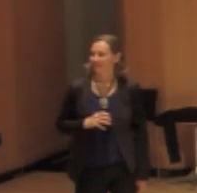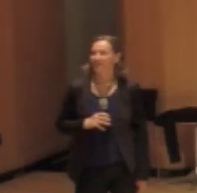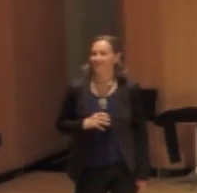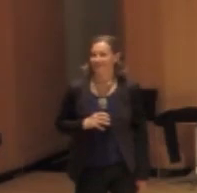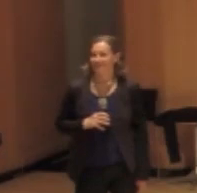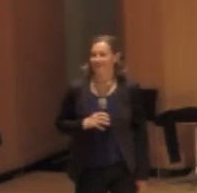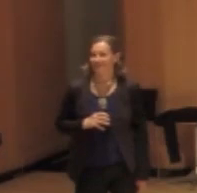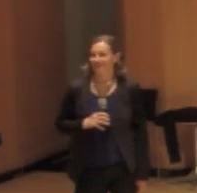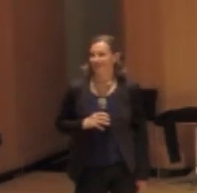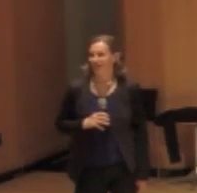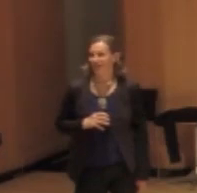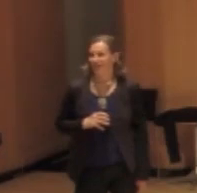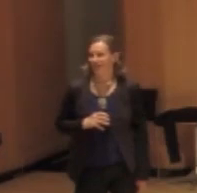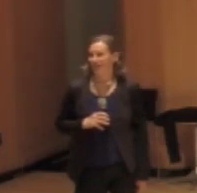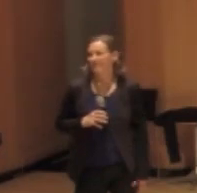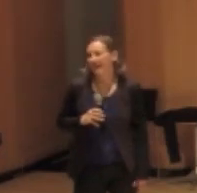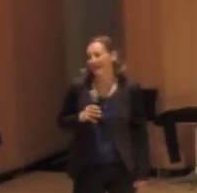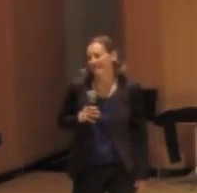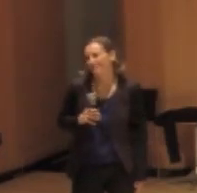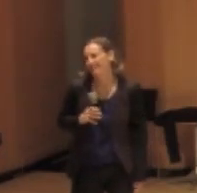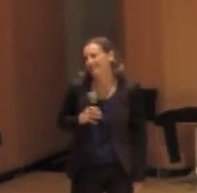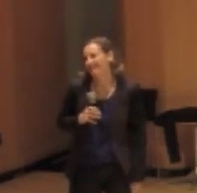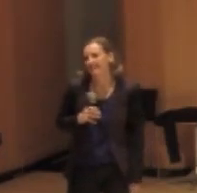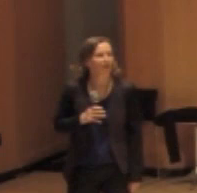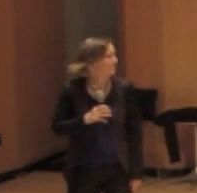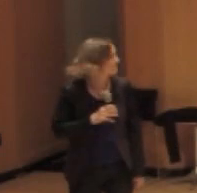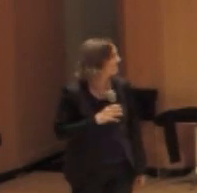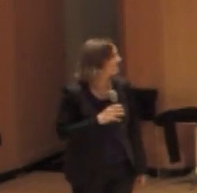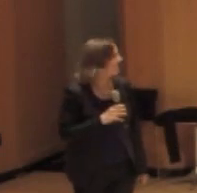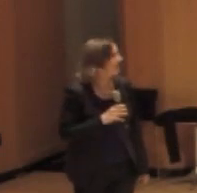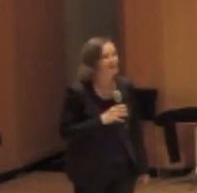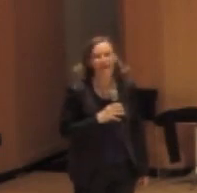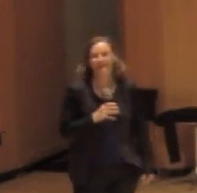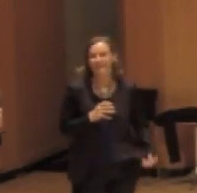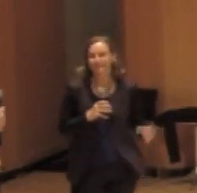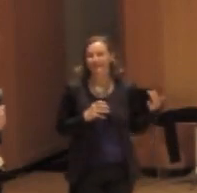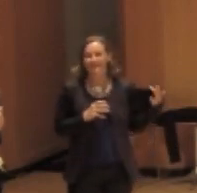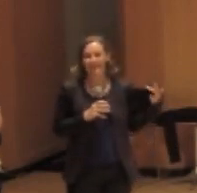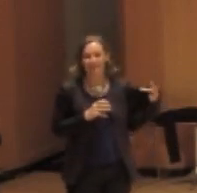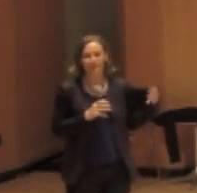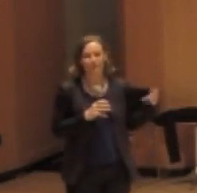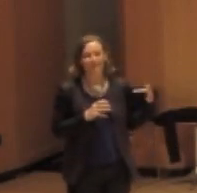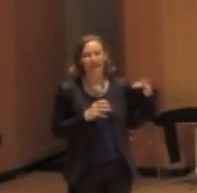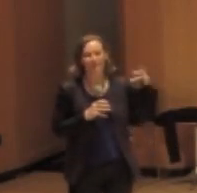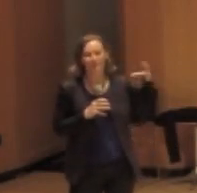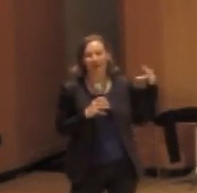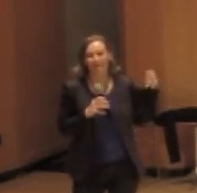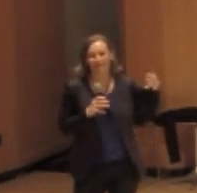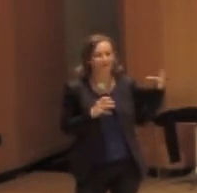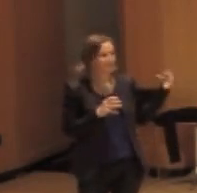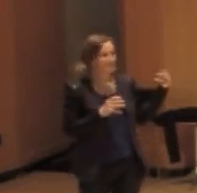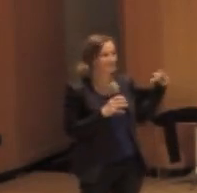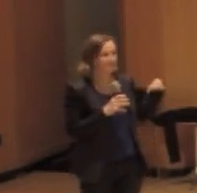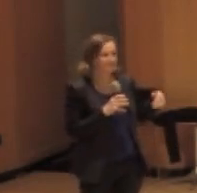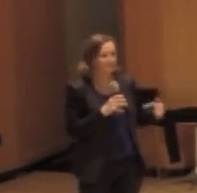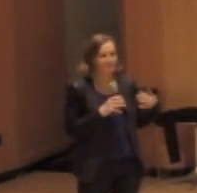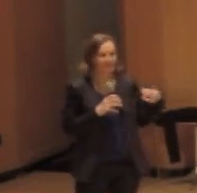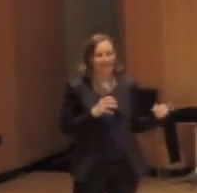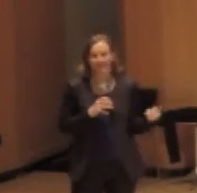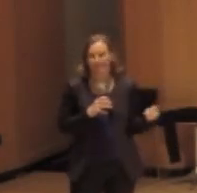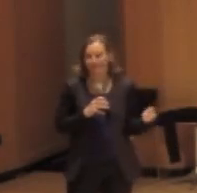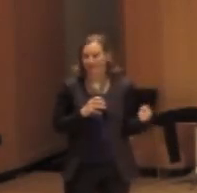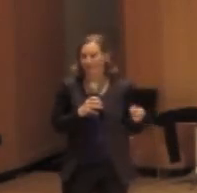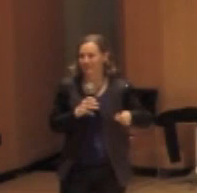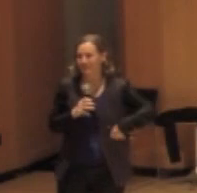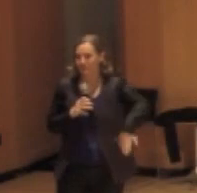ideas looking at it oh yeah definitely um what comes but but it's actually interesting I'm I'm more interested in people